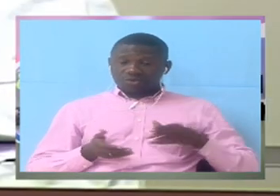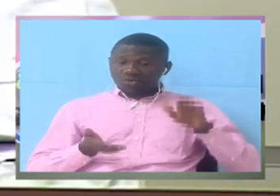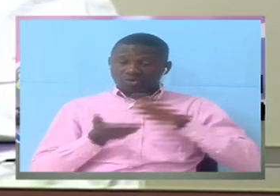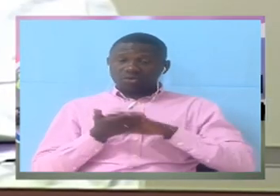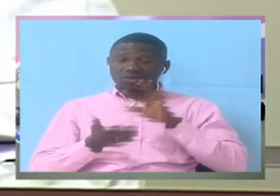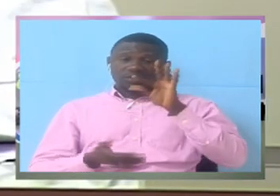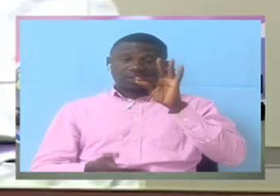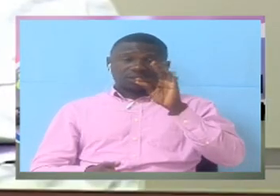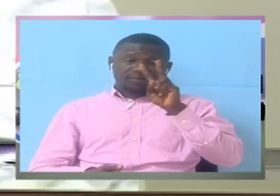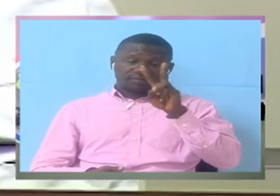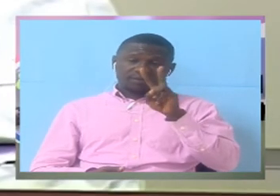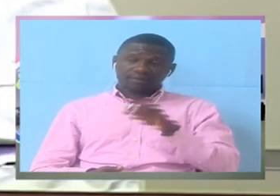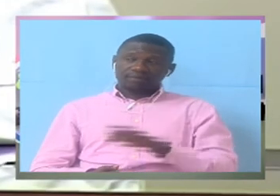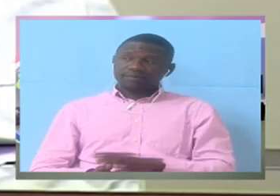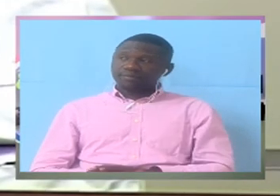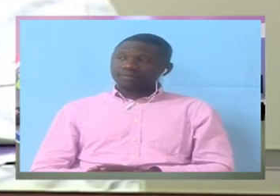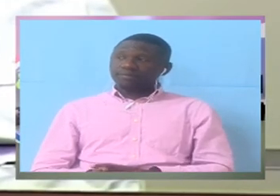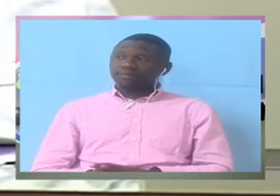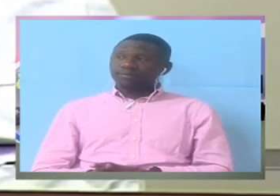television.